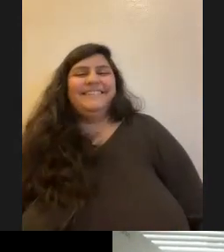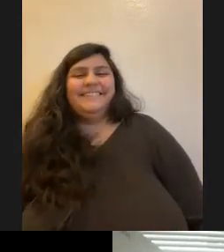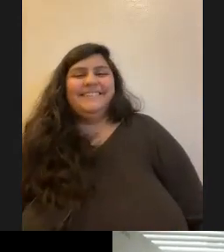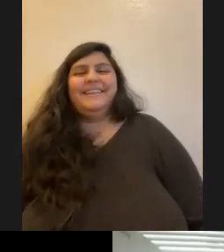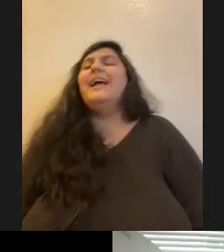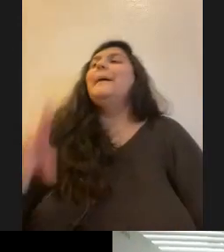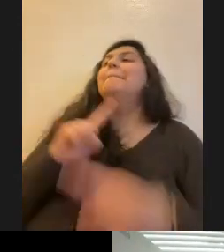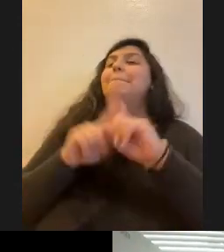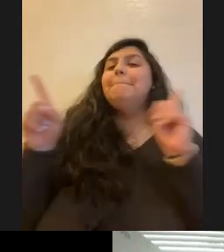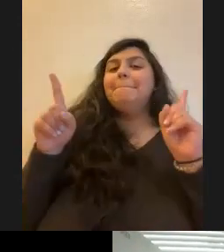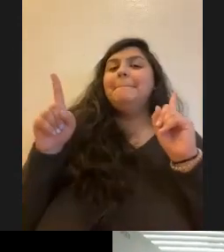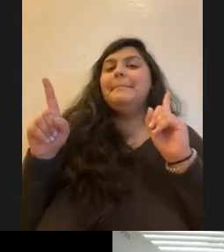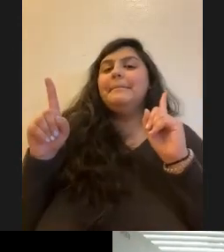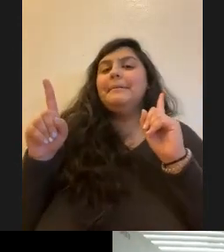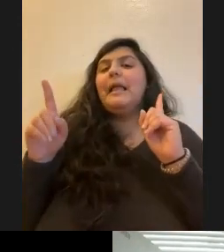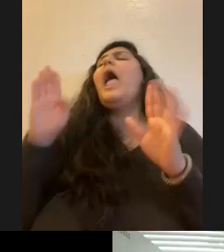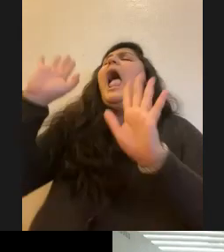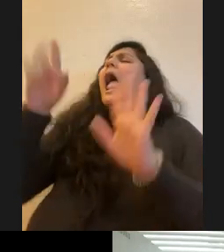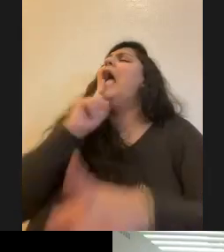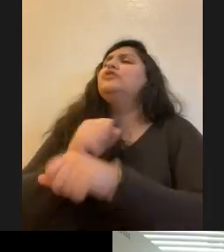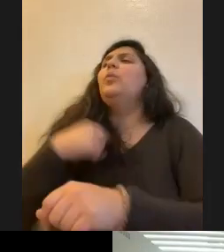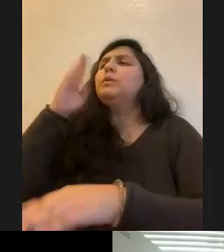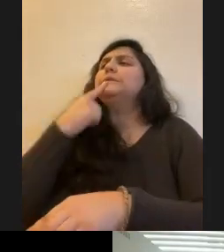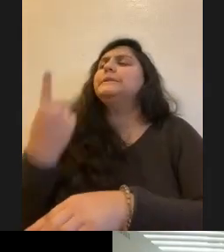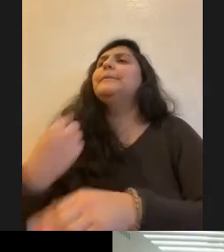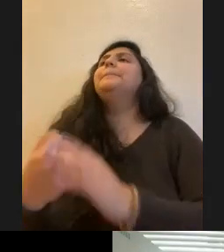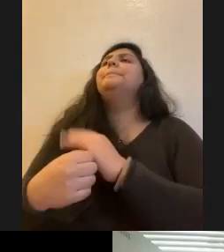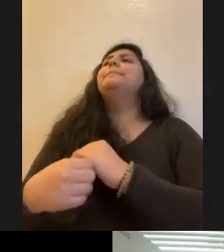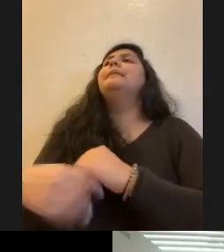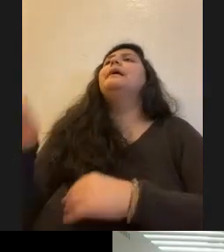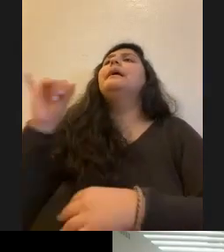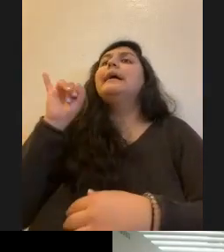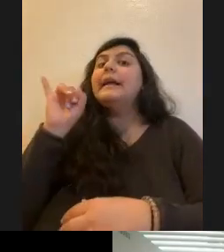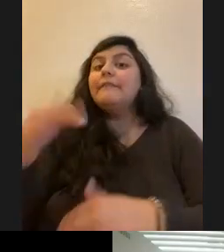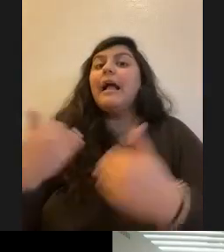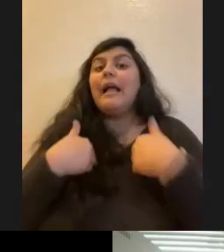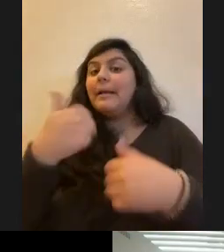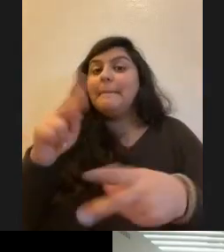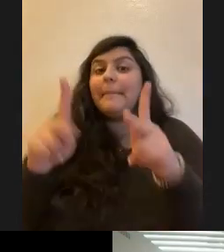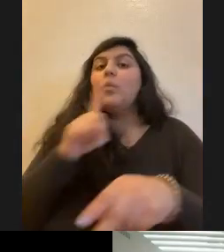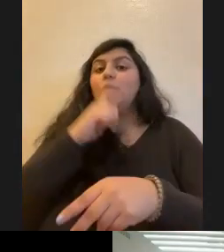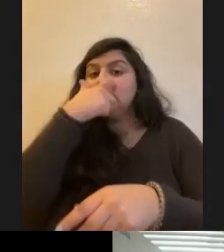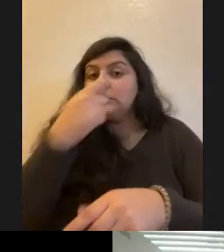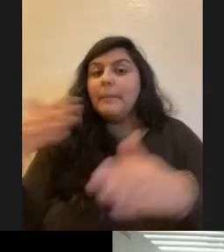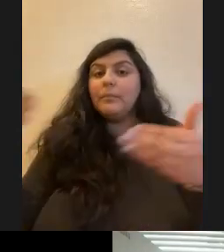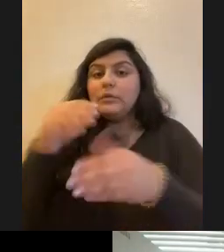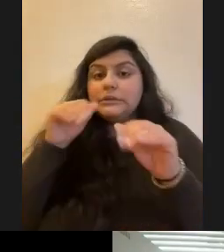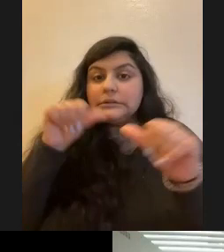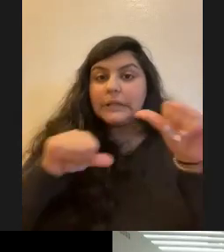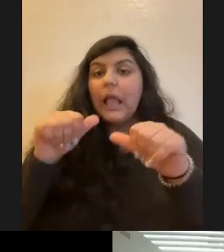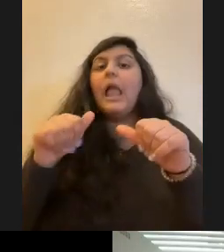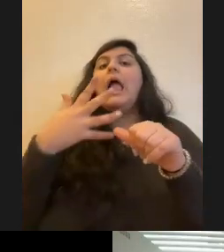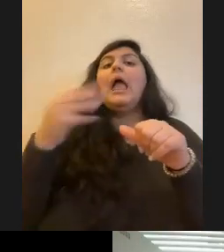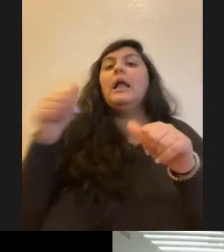But I will say something. If there are any people who are super interested in marine science and happen to be